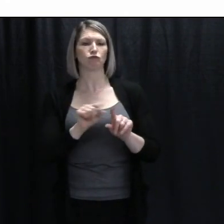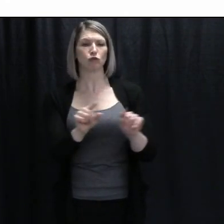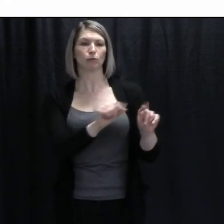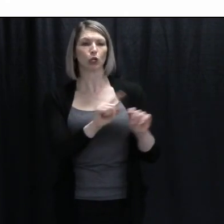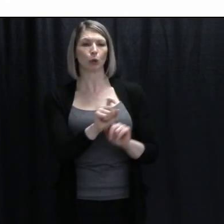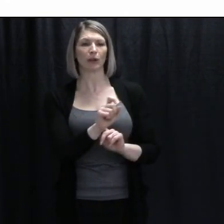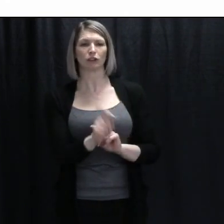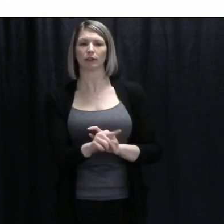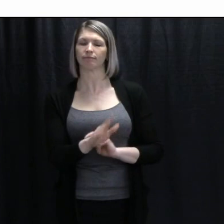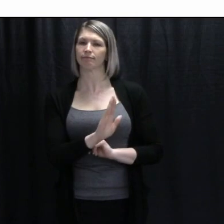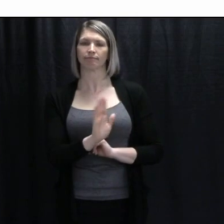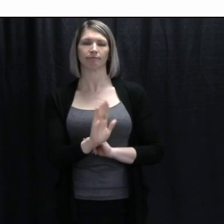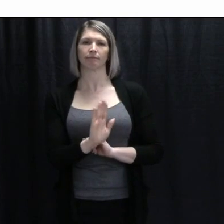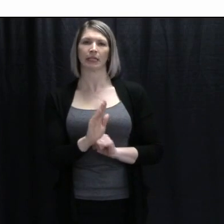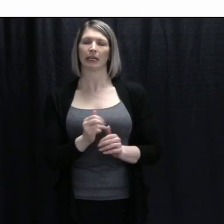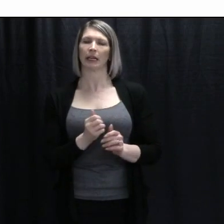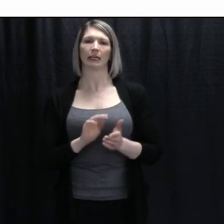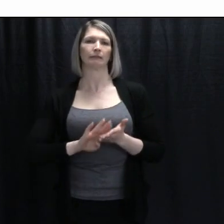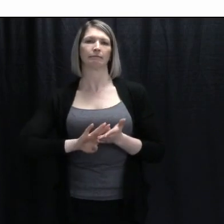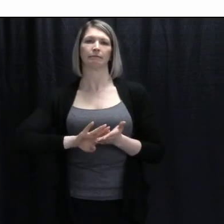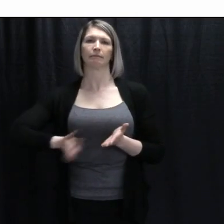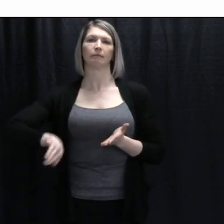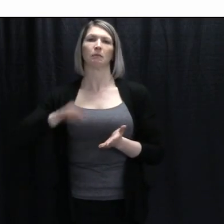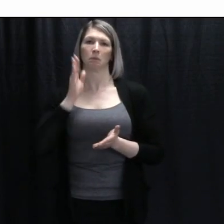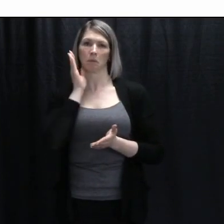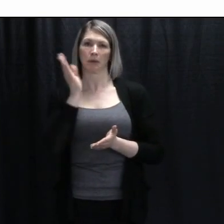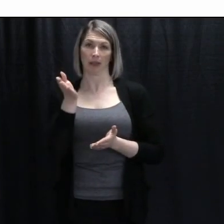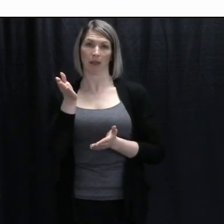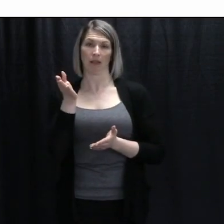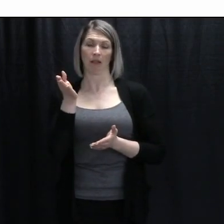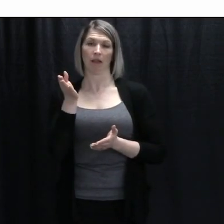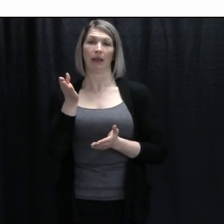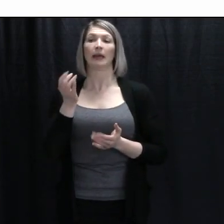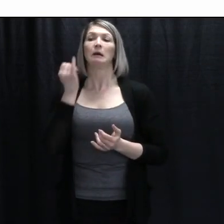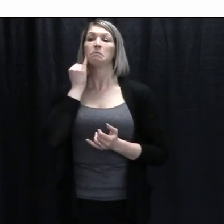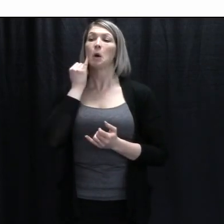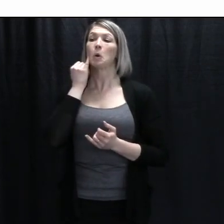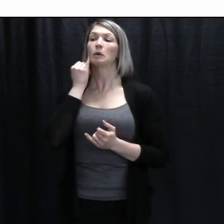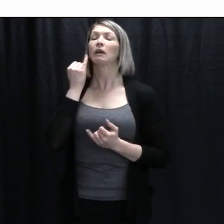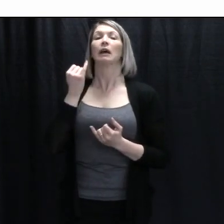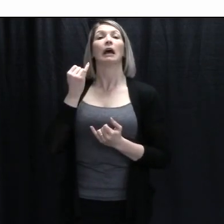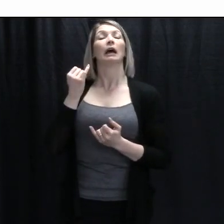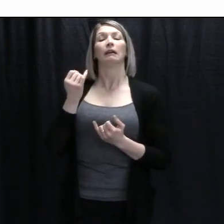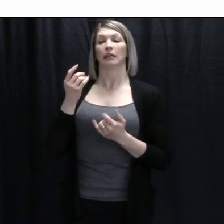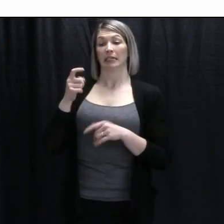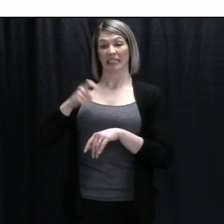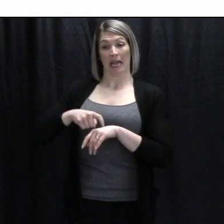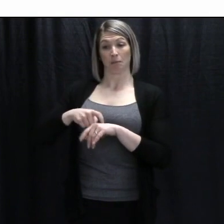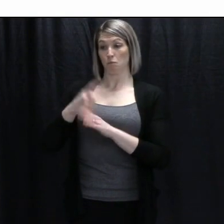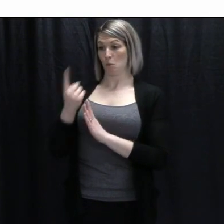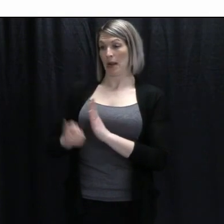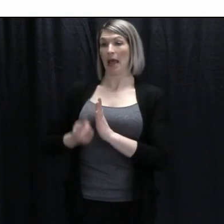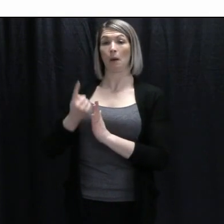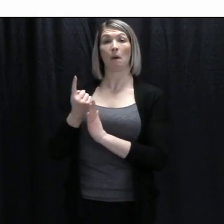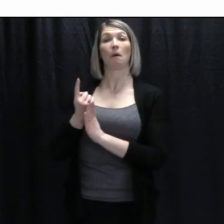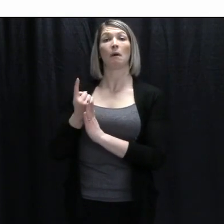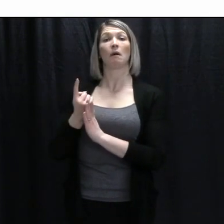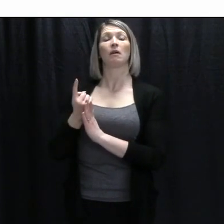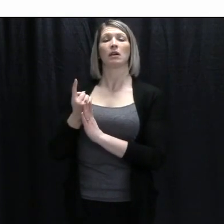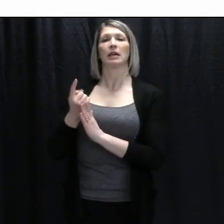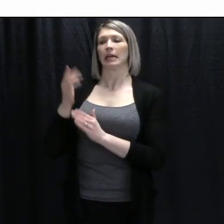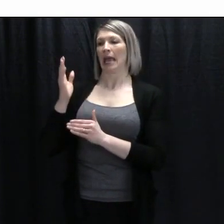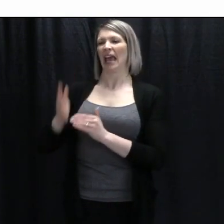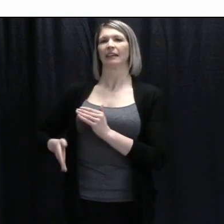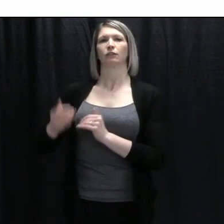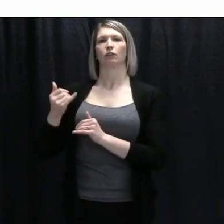queue so each reporter has an opportunity. Following this, should time permit, reporters can ask single questions only. This call will end